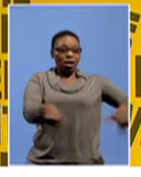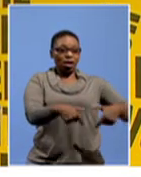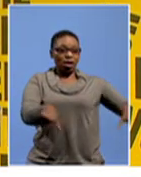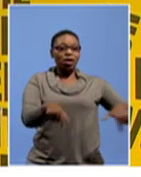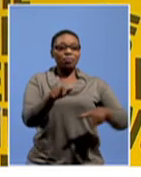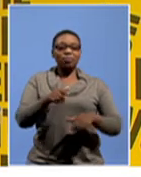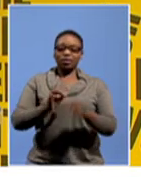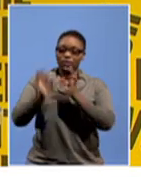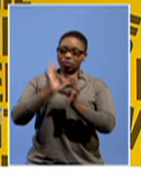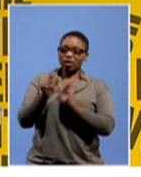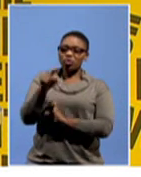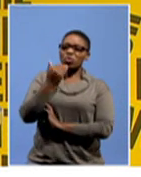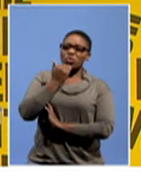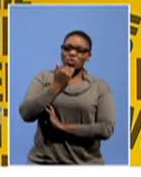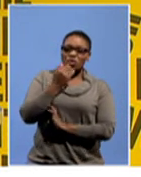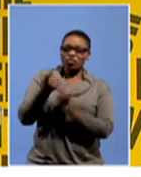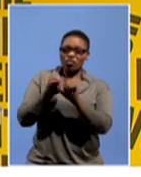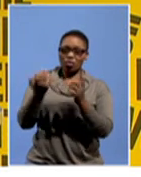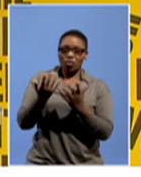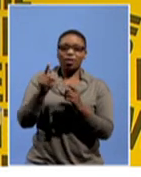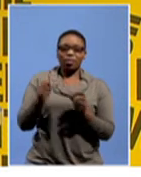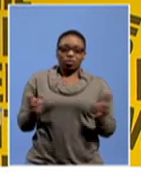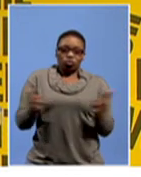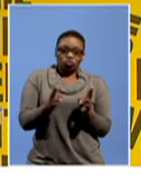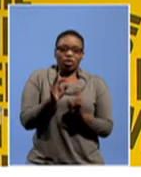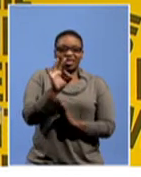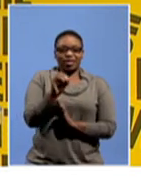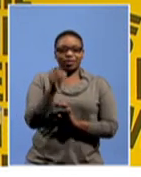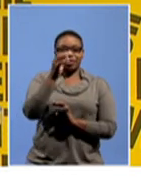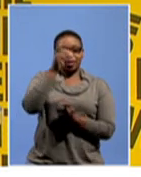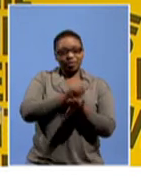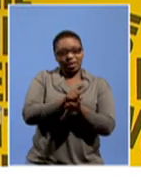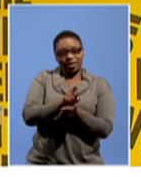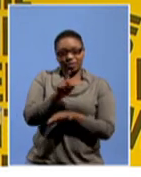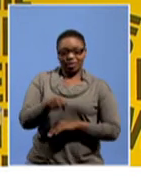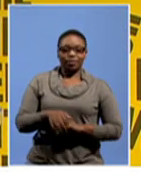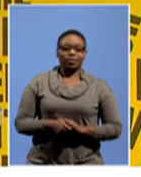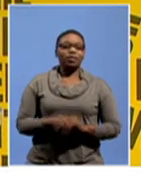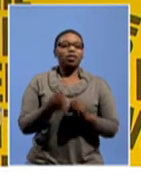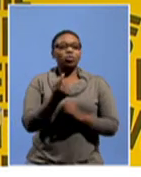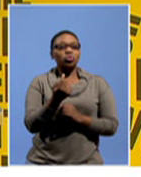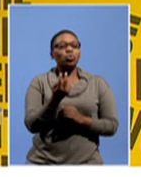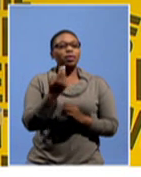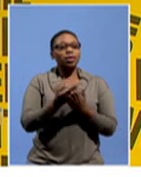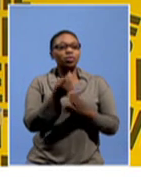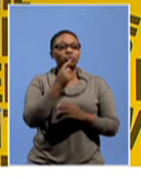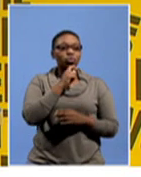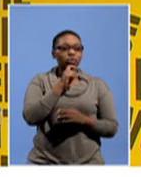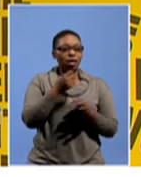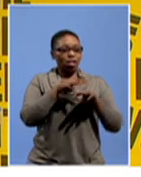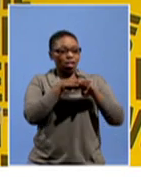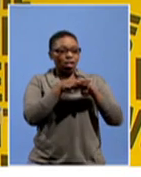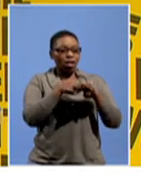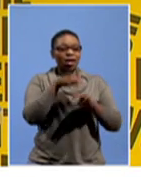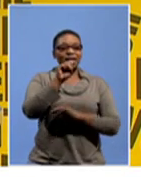065-862-4548. Tell us who you are, where you're from, and try and make it under 30 seconds. You can also interact with our poll, by the way, on SABCnews.com. We